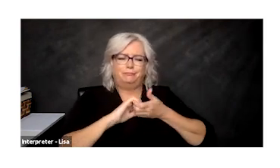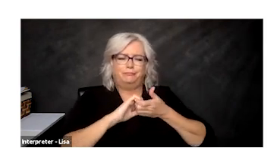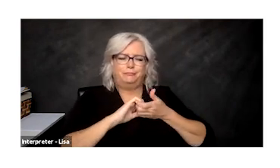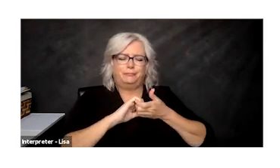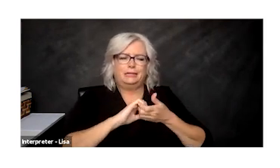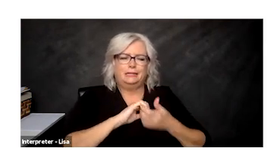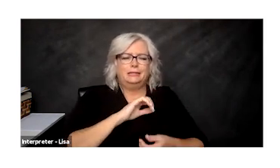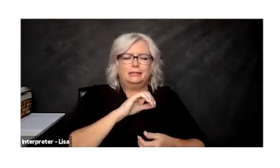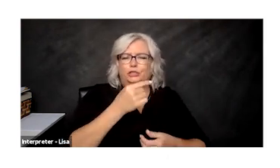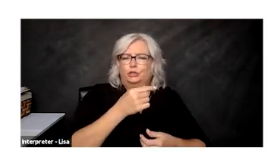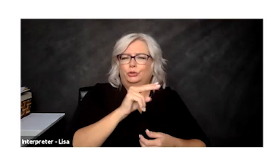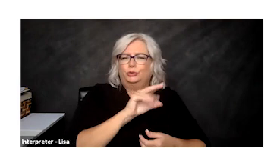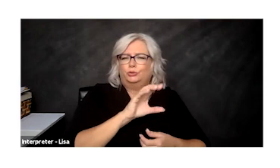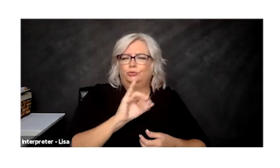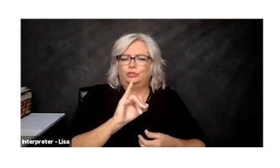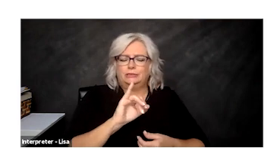and this is,